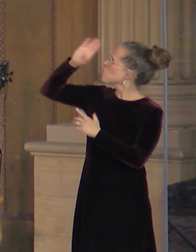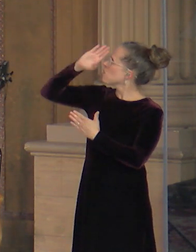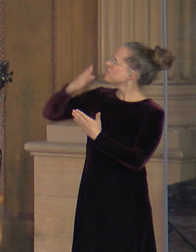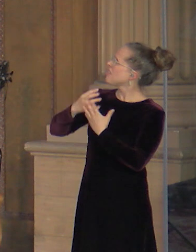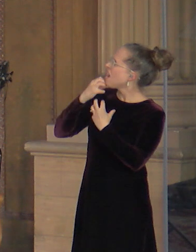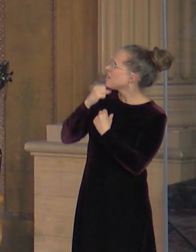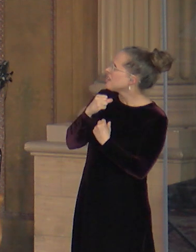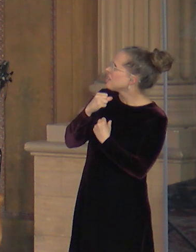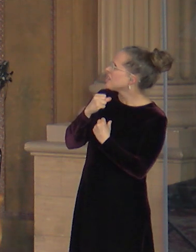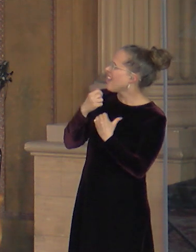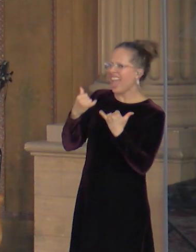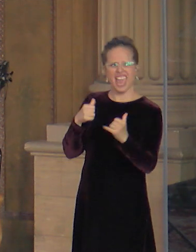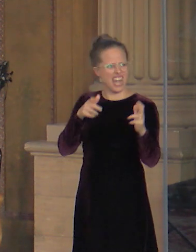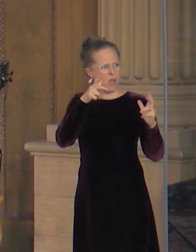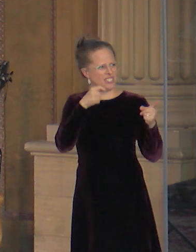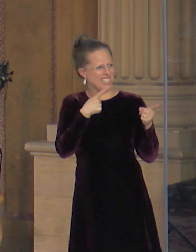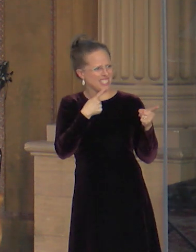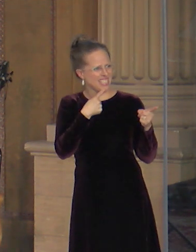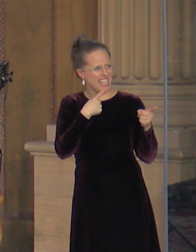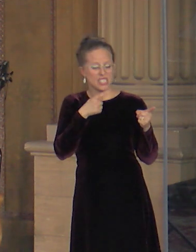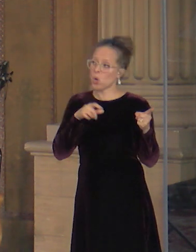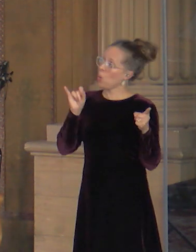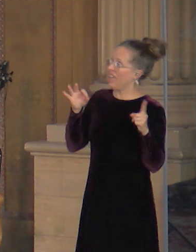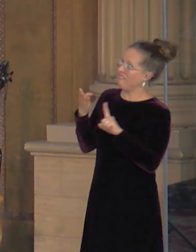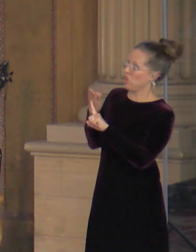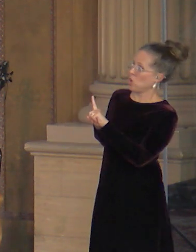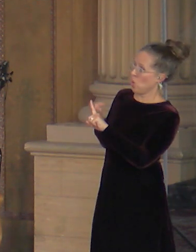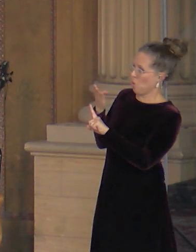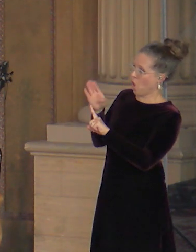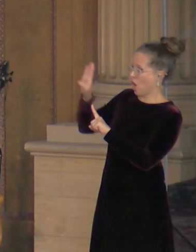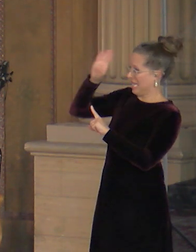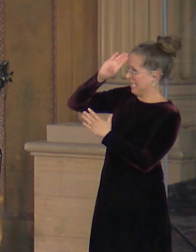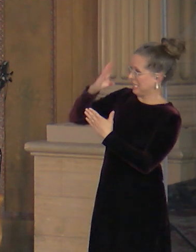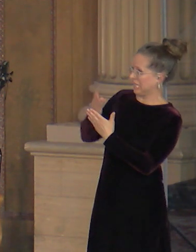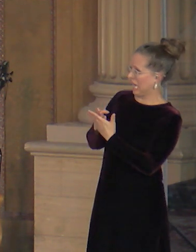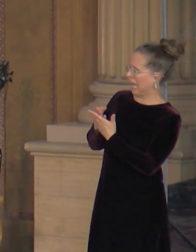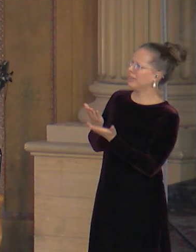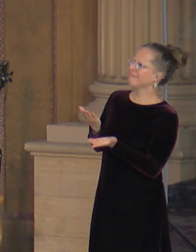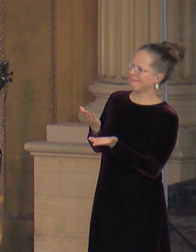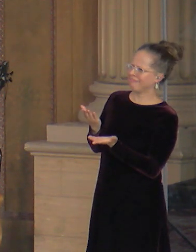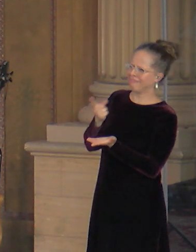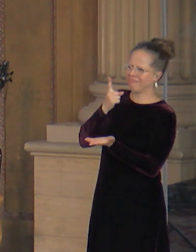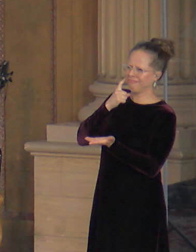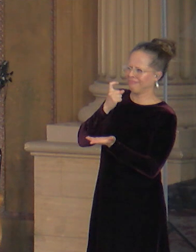has Satan's voice that's saying if you are the son which kind of seems unlikely given these circumstances